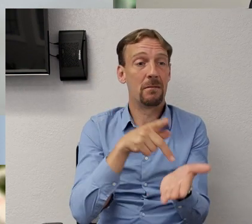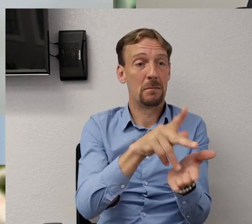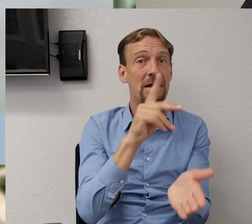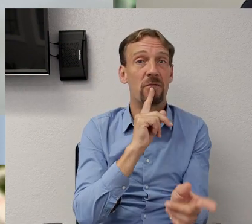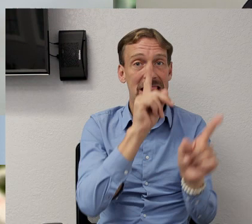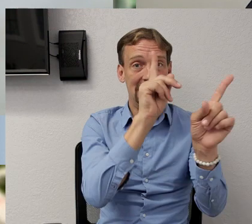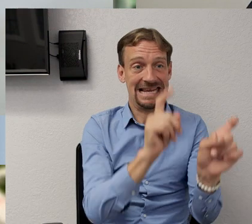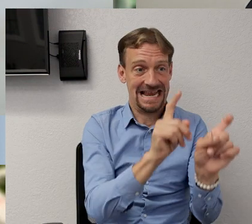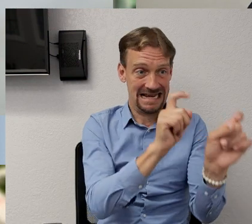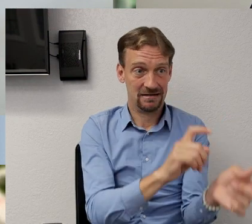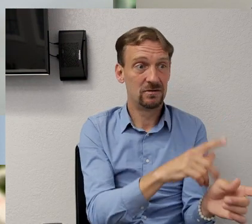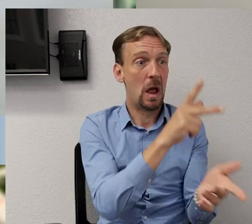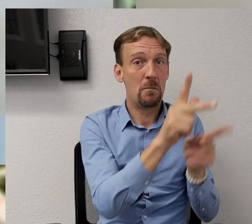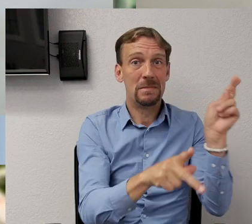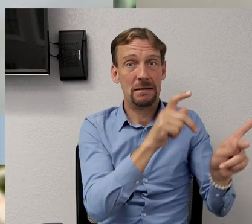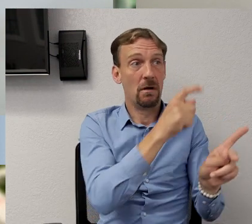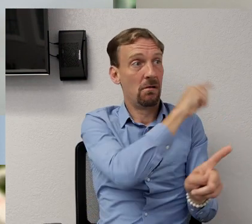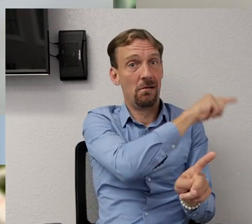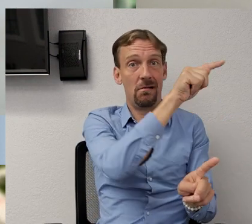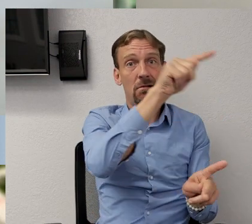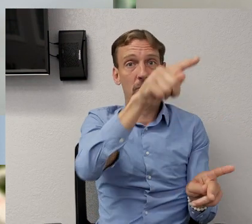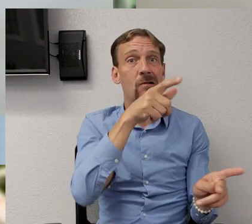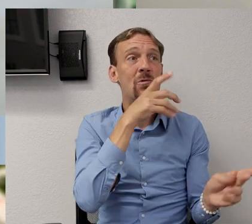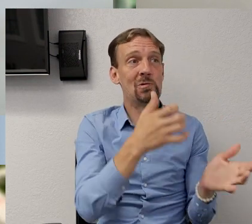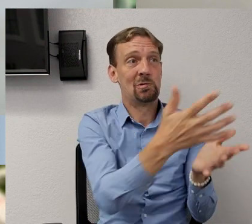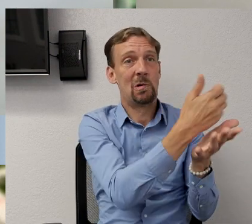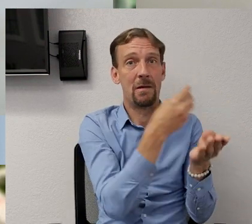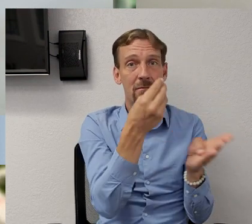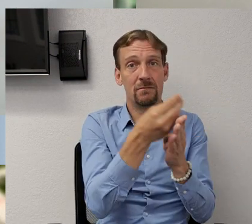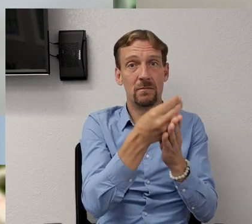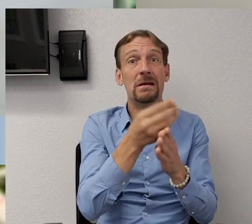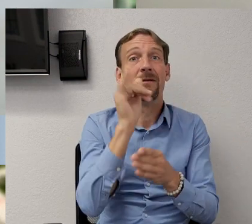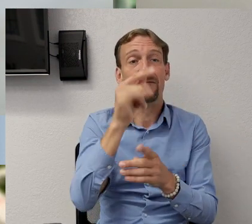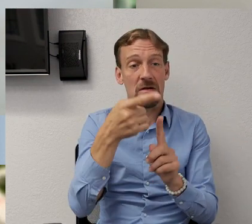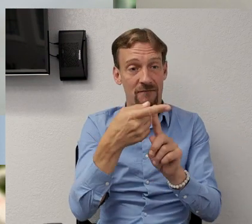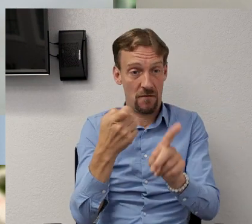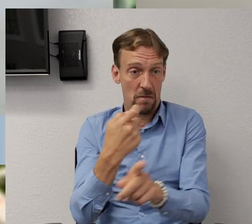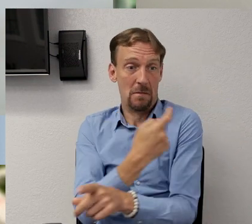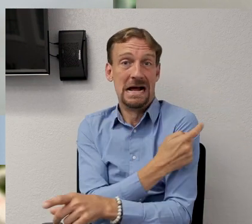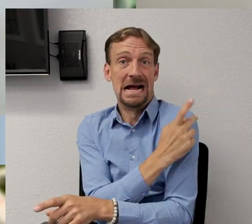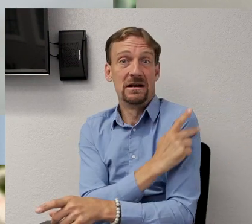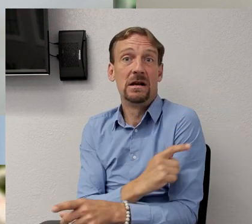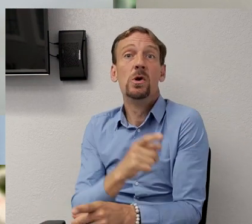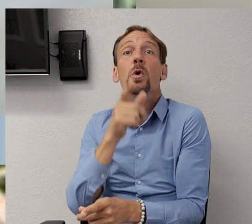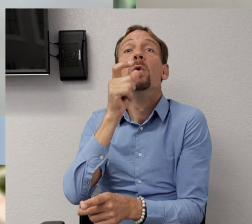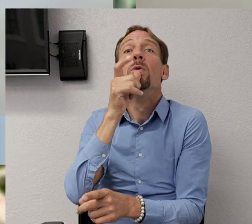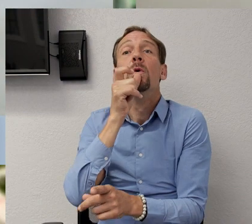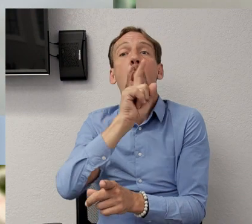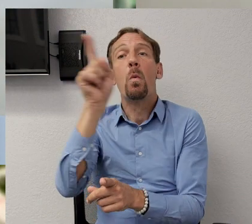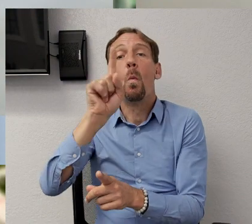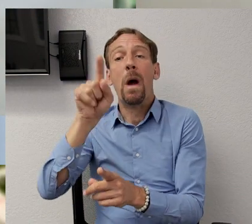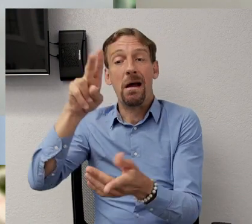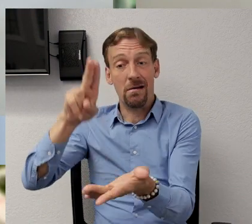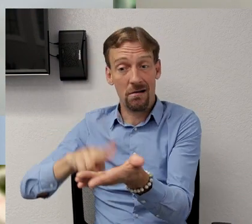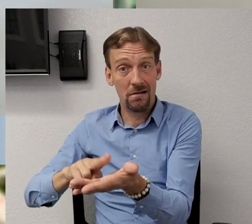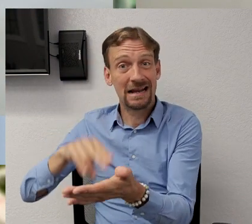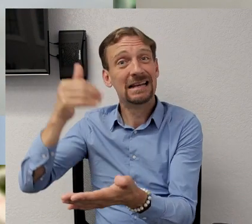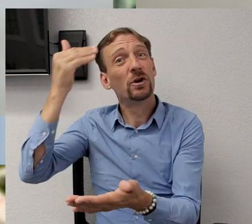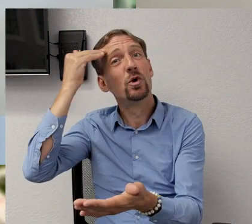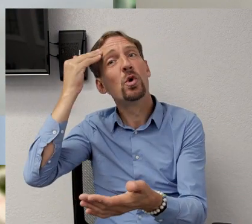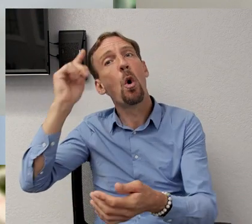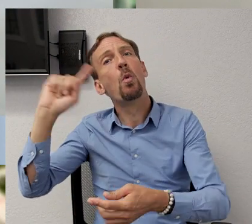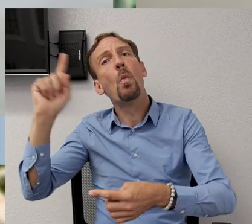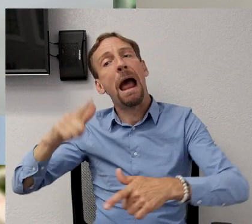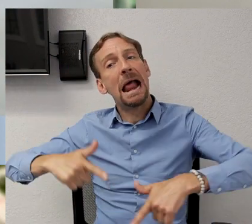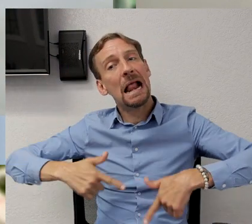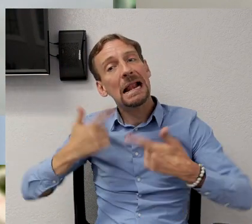piece of it. So we do collect that information from patients, and where they enrolled in one of those programs, we do bill and collect